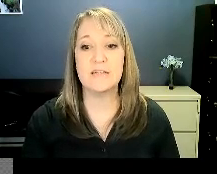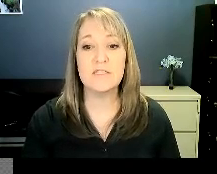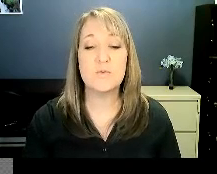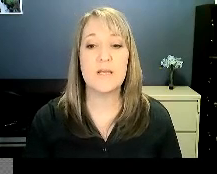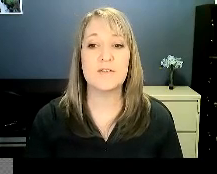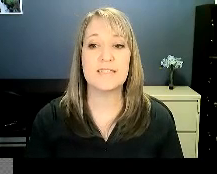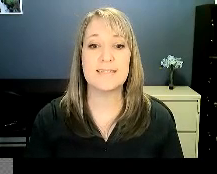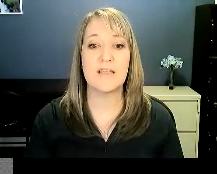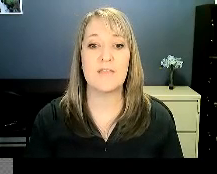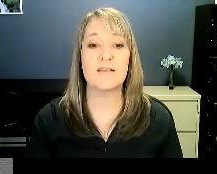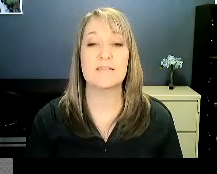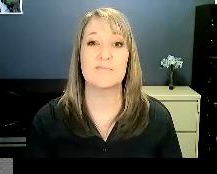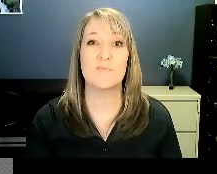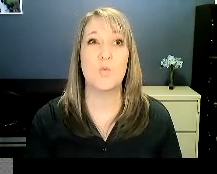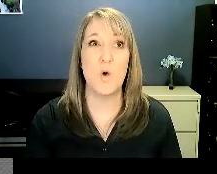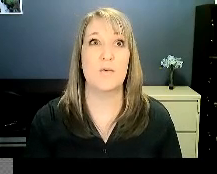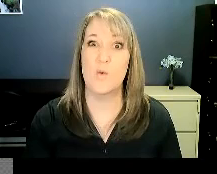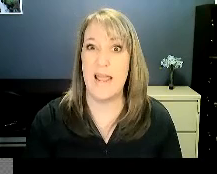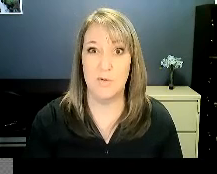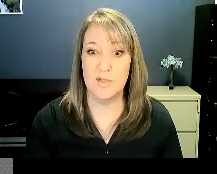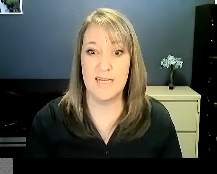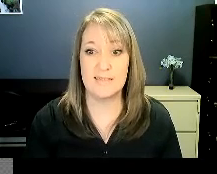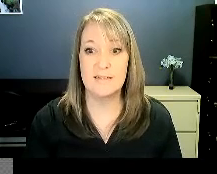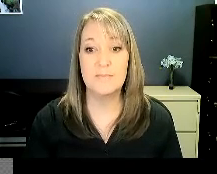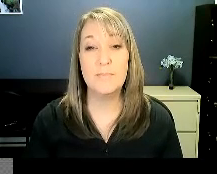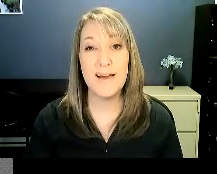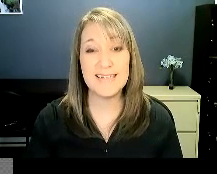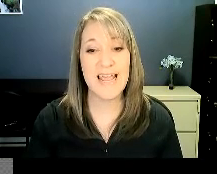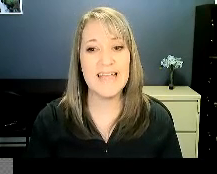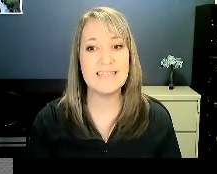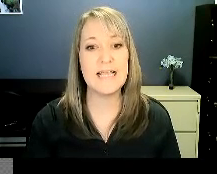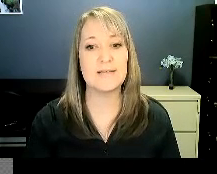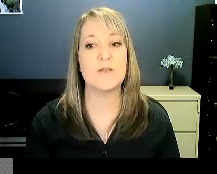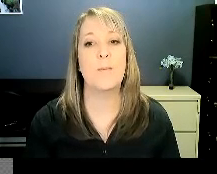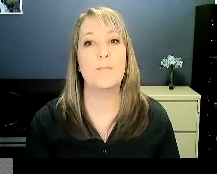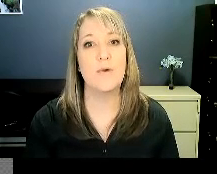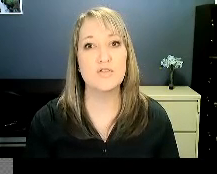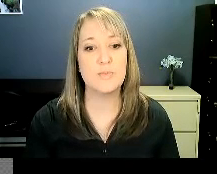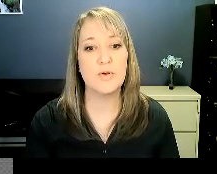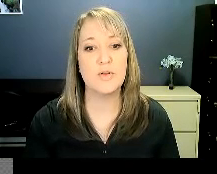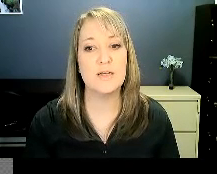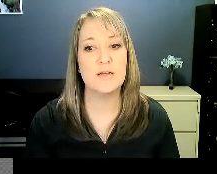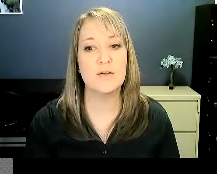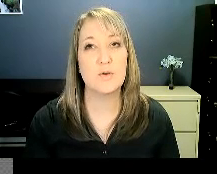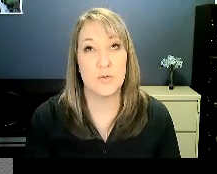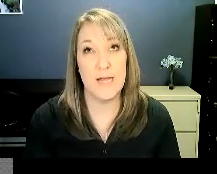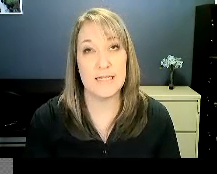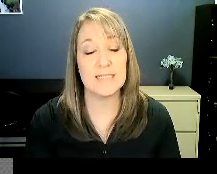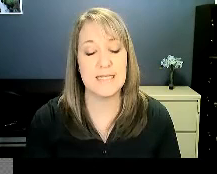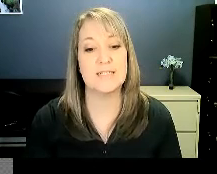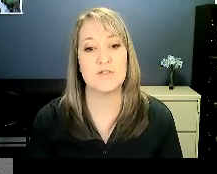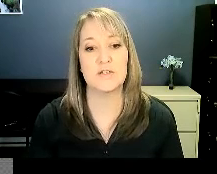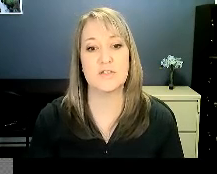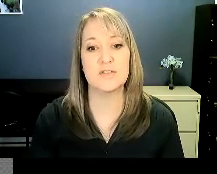in English, we are used to saying things one way, more or less. But ASL has multiple